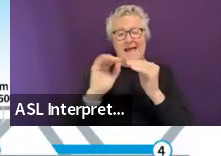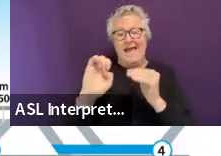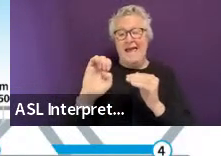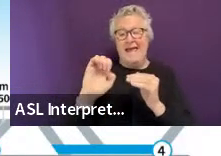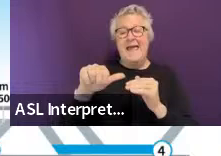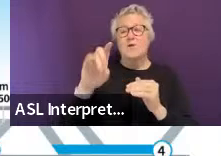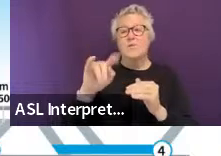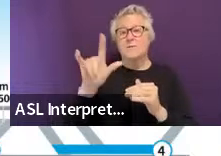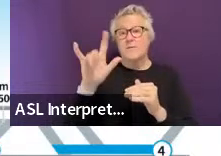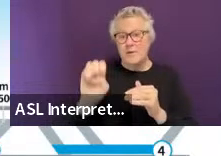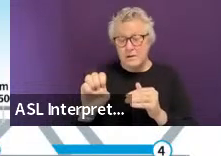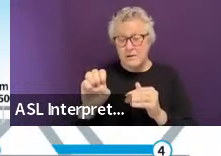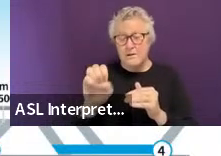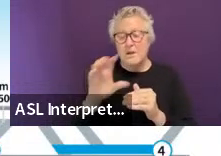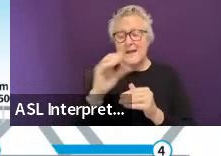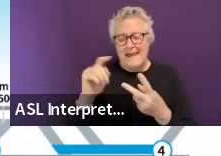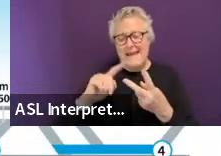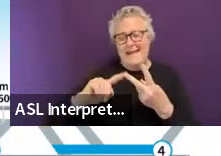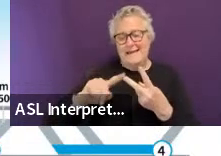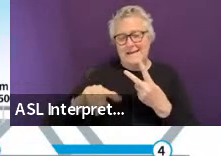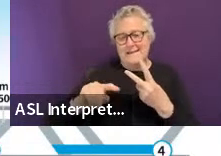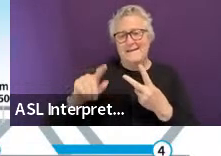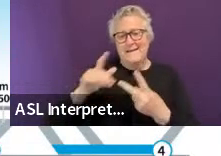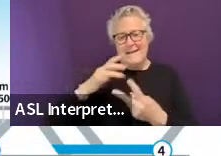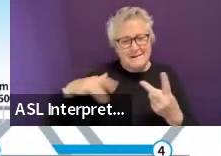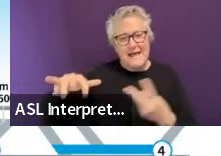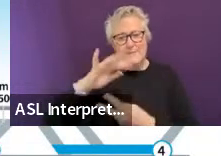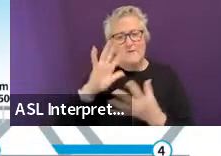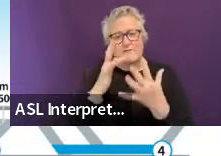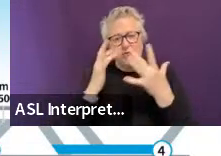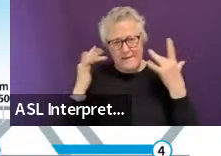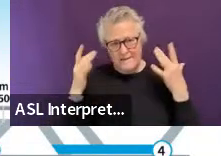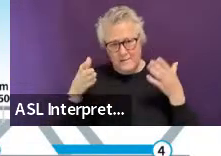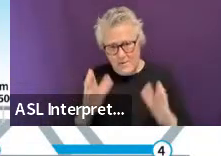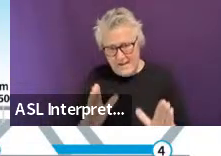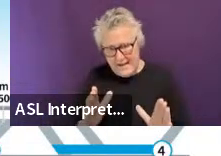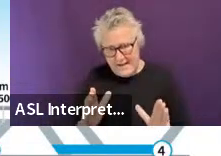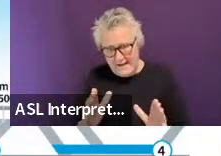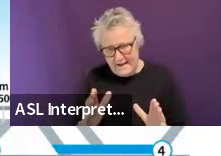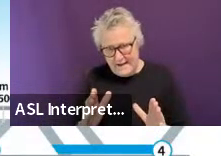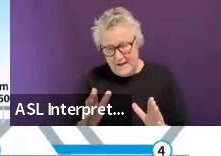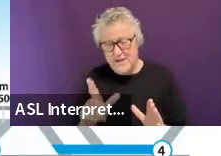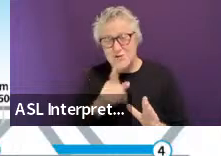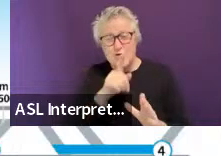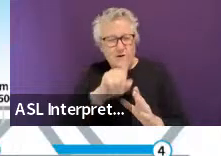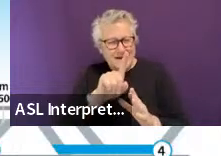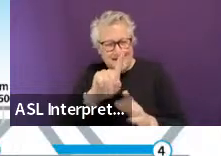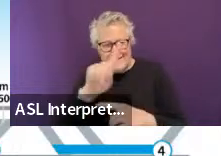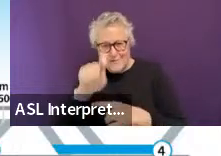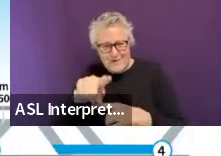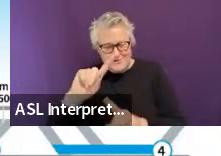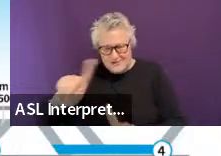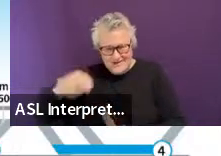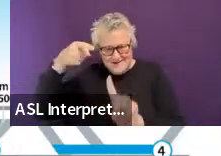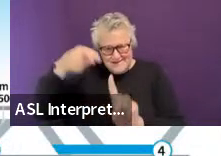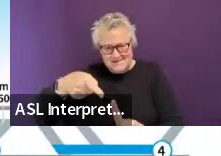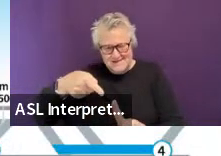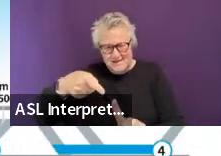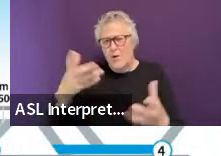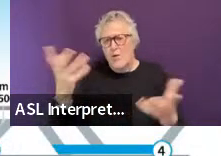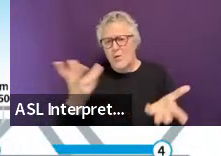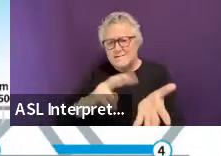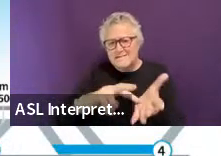scenario? How are you centering the communities that are going to be most impacted by this and by what we